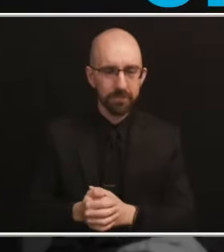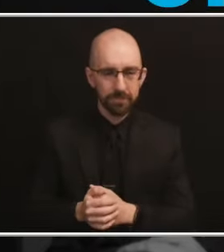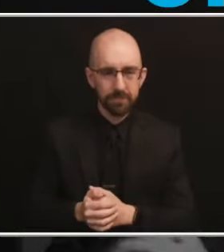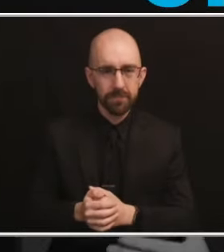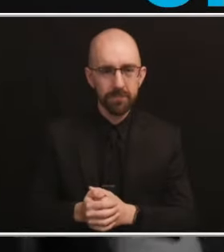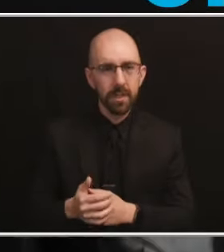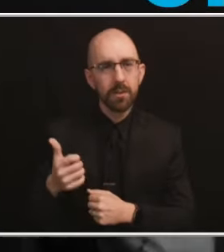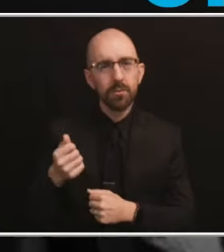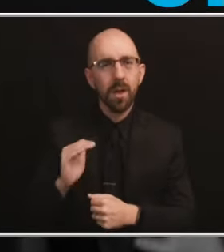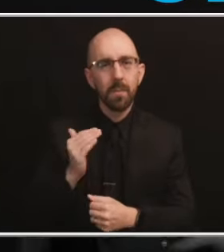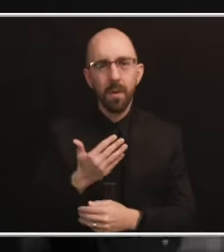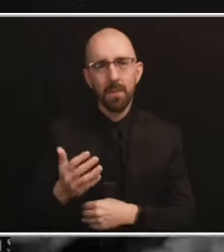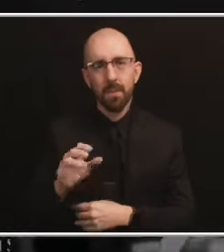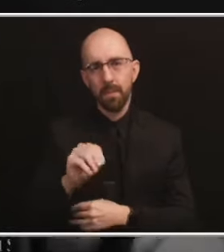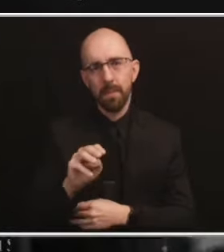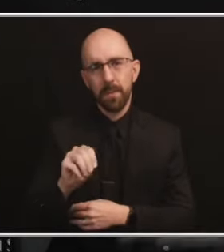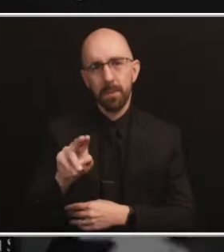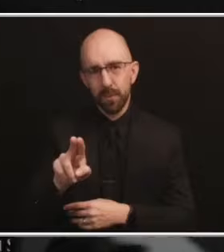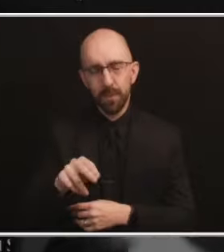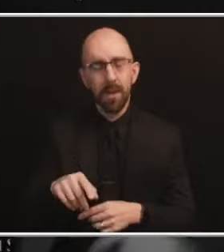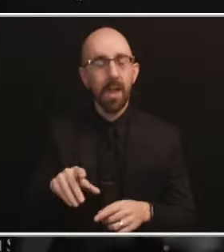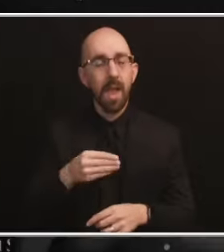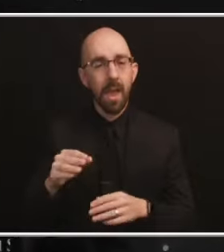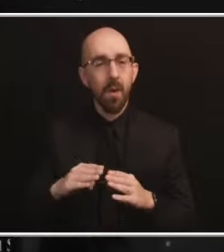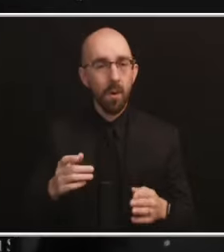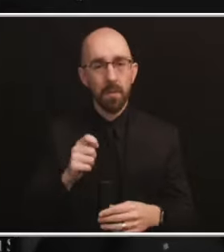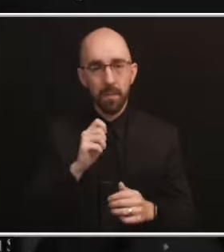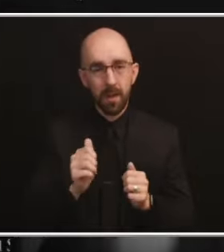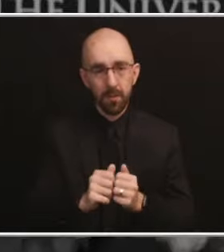Subscribe to our morning medical update and Open Mics